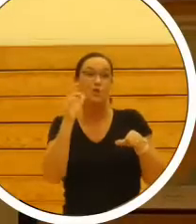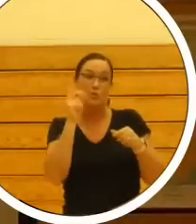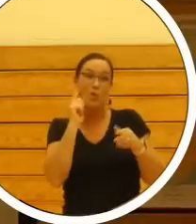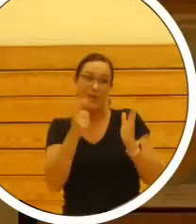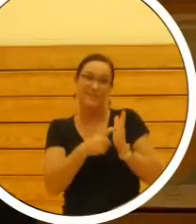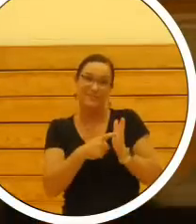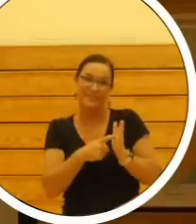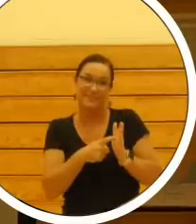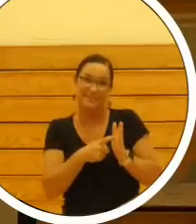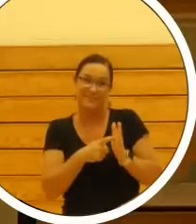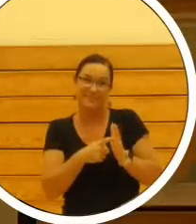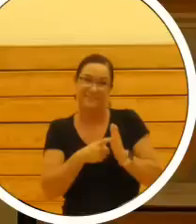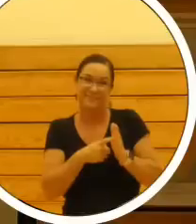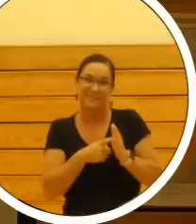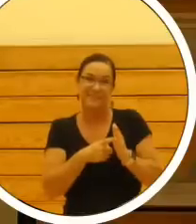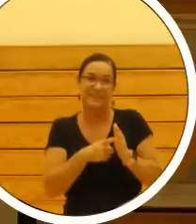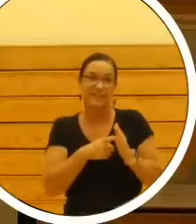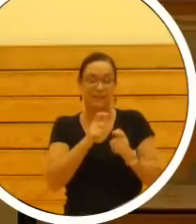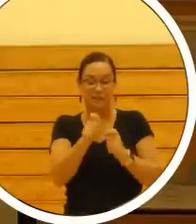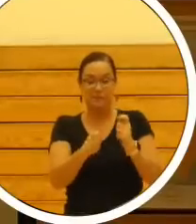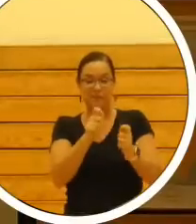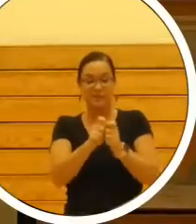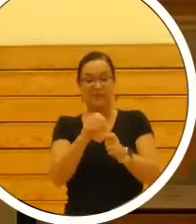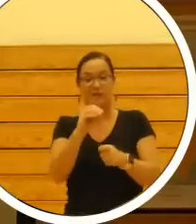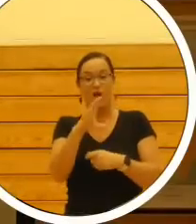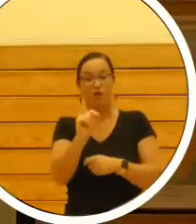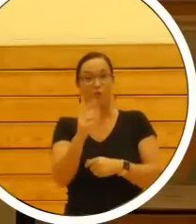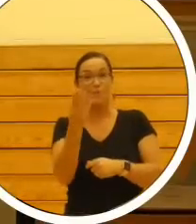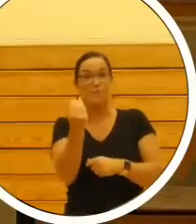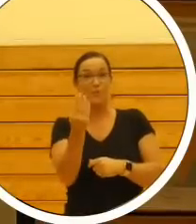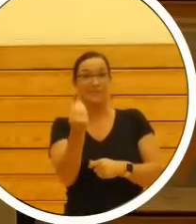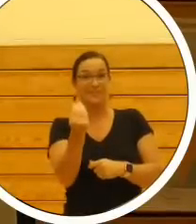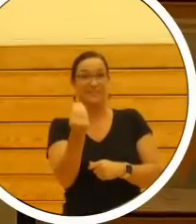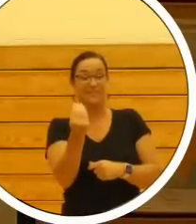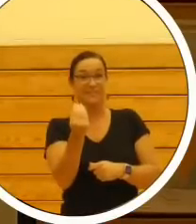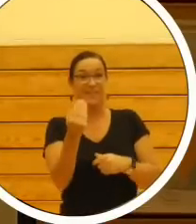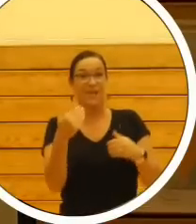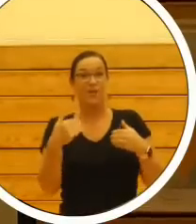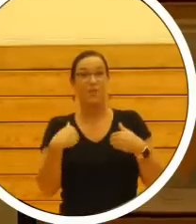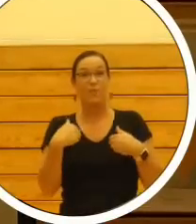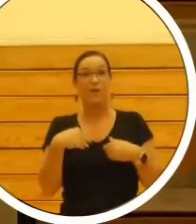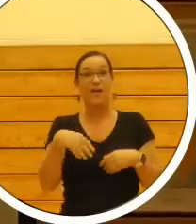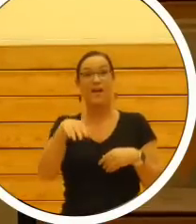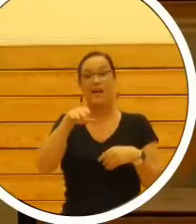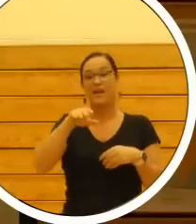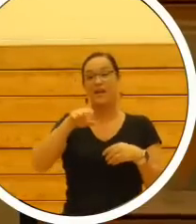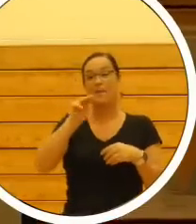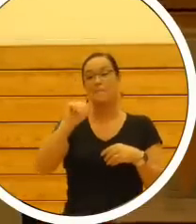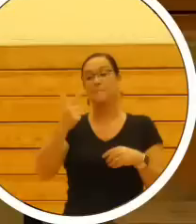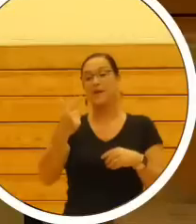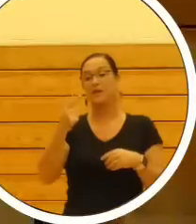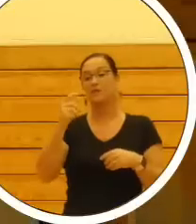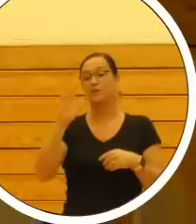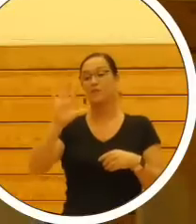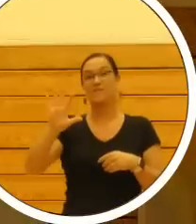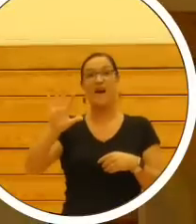that, and particularly on October 14th, we had a magnitude 5 earthquake. Let's